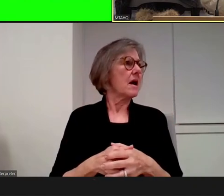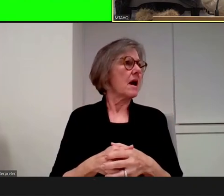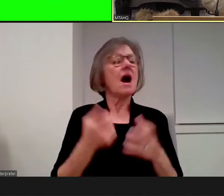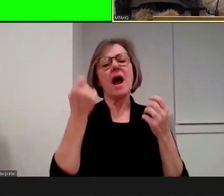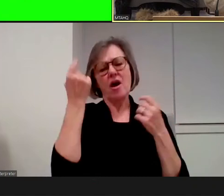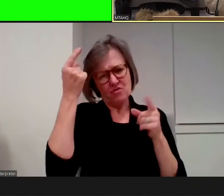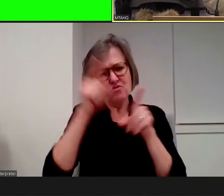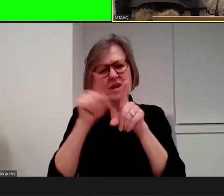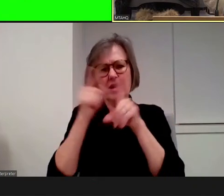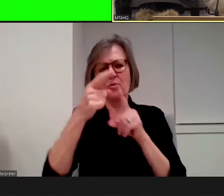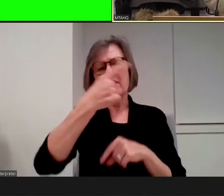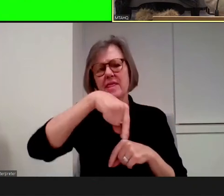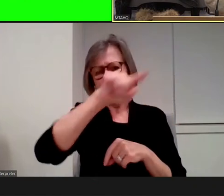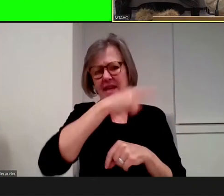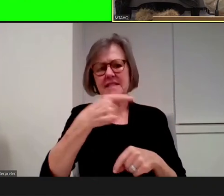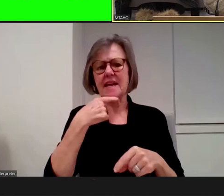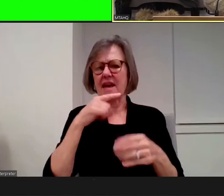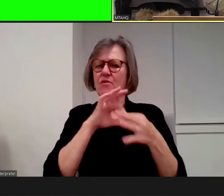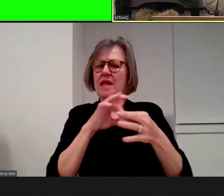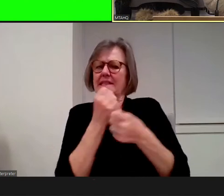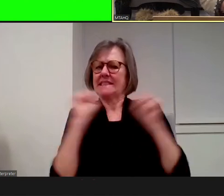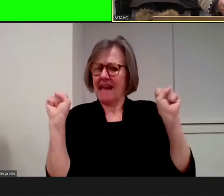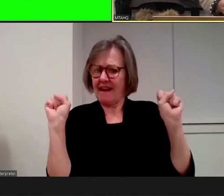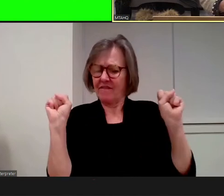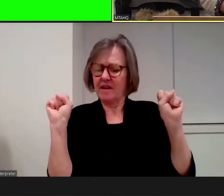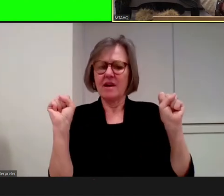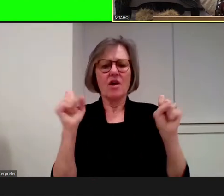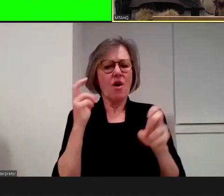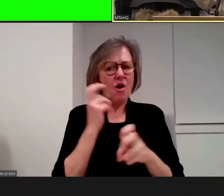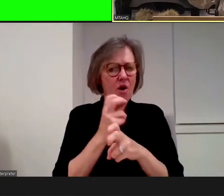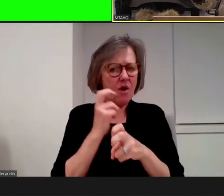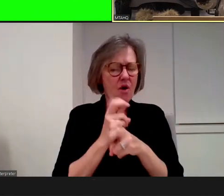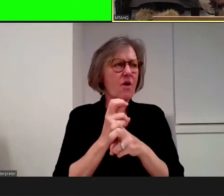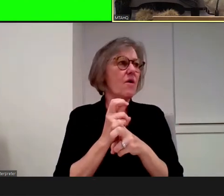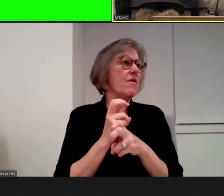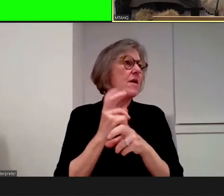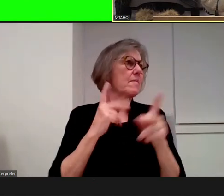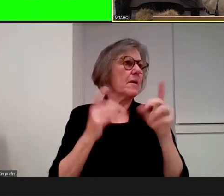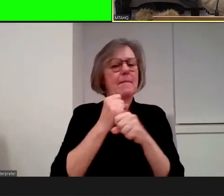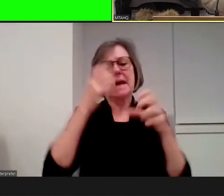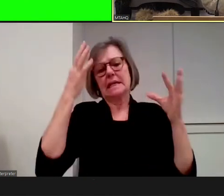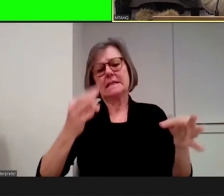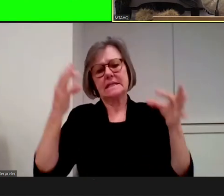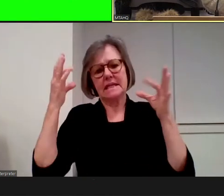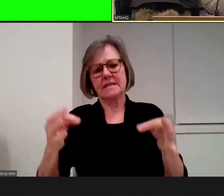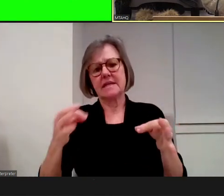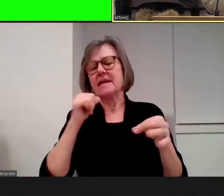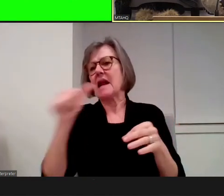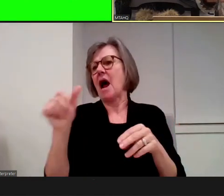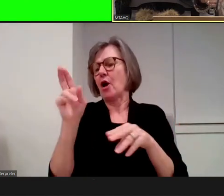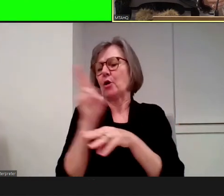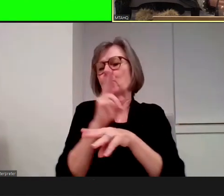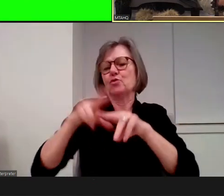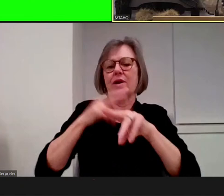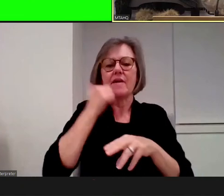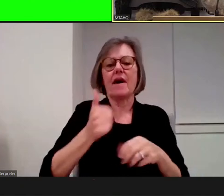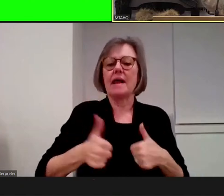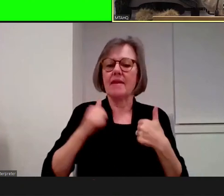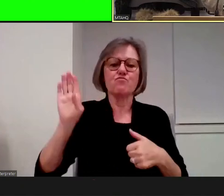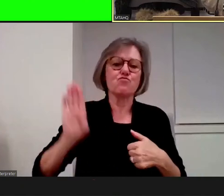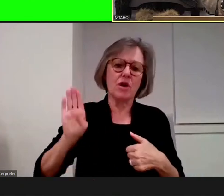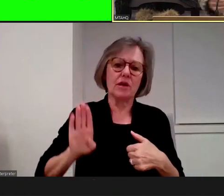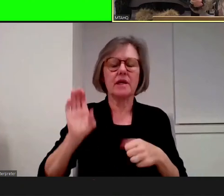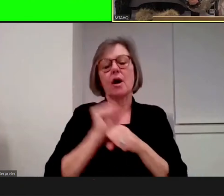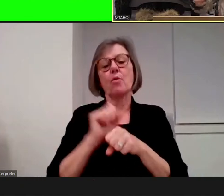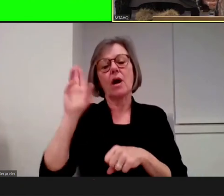everybody else said strongly around safety. I think it's also like hard for people to make these decisions if you're not on the train every day. I live in Brooklyn. I work uptown.